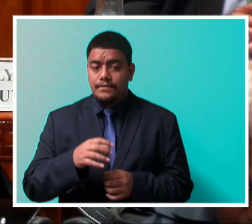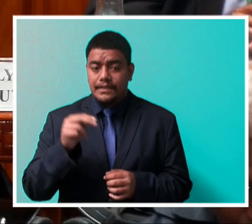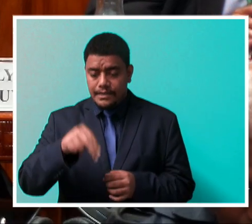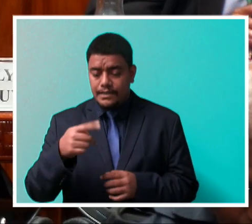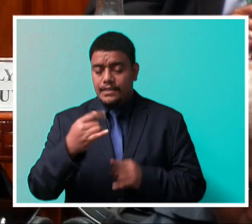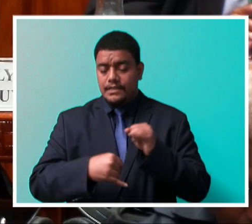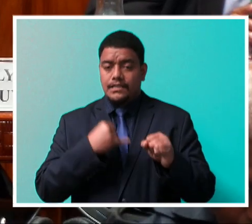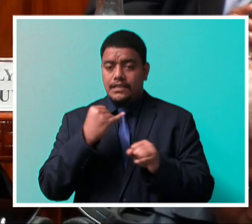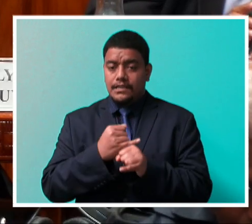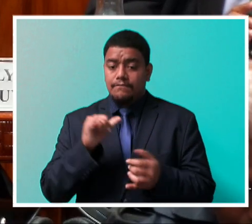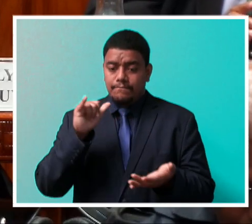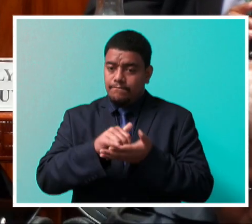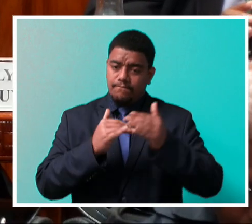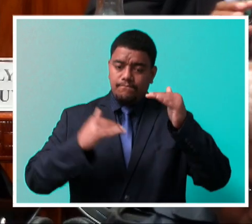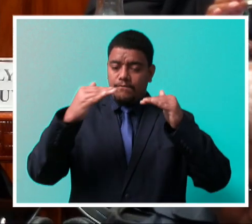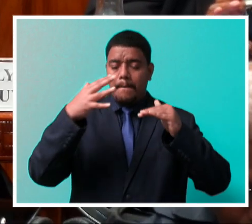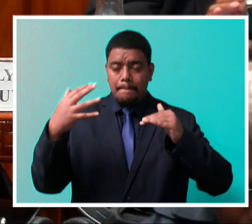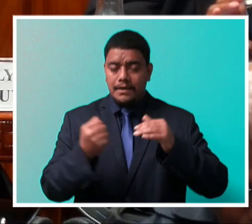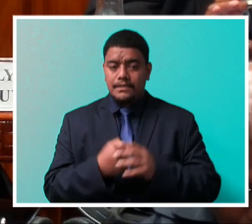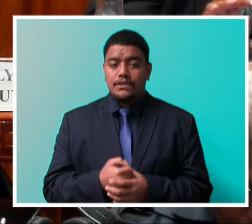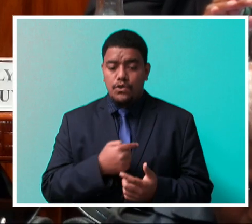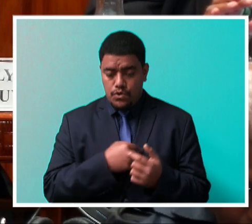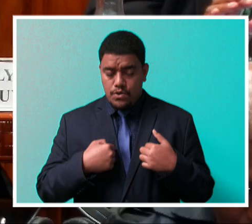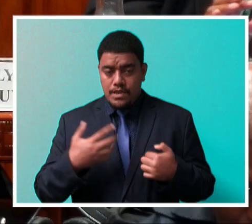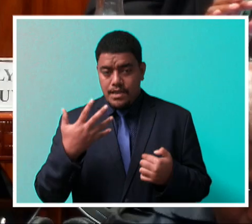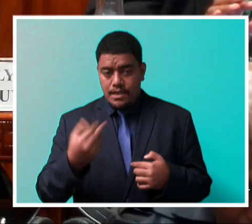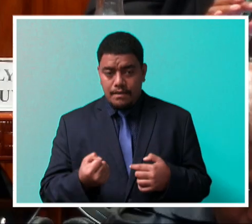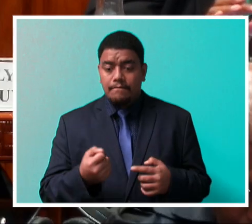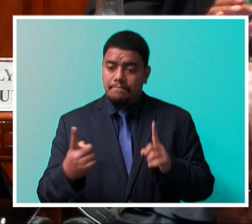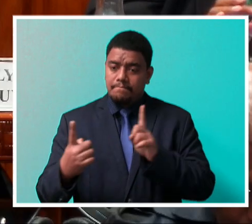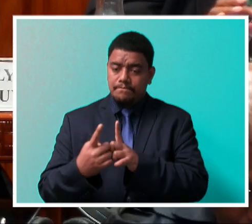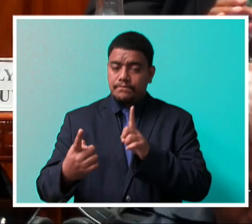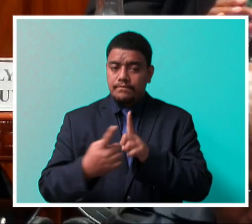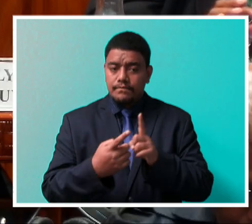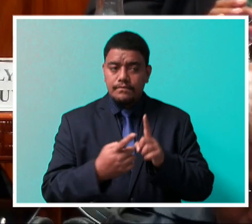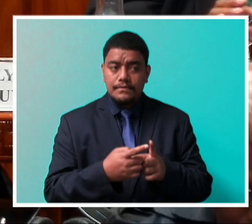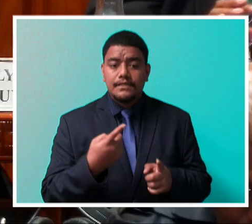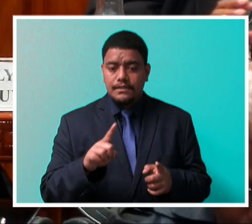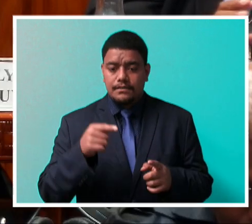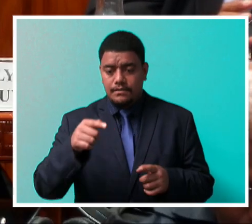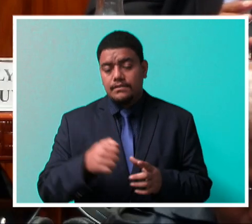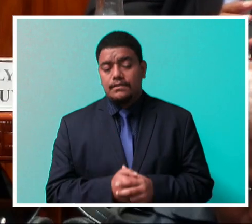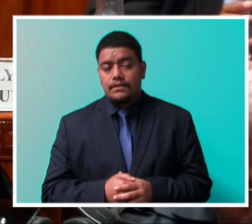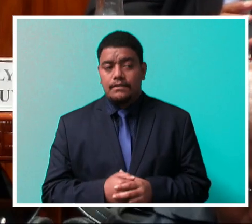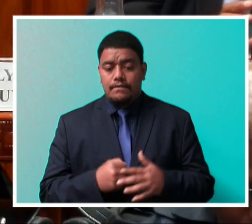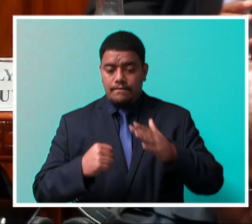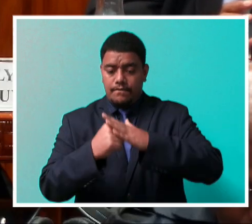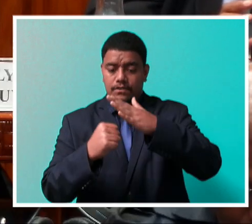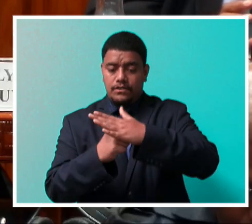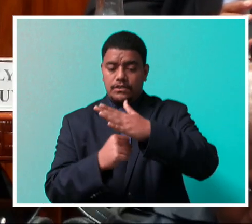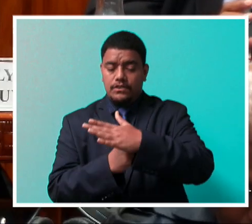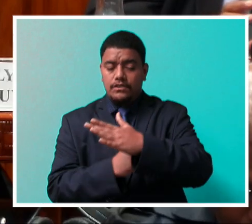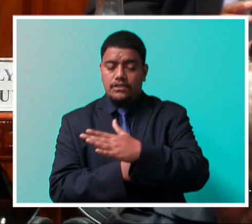international aviation standards. If we have met them, and we are building the legal and strategic foundations to exceed.